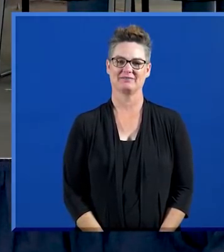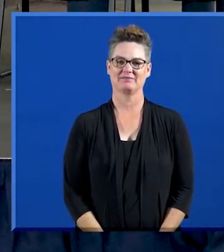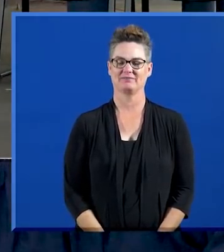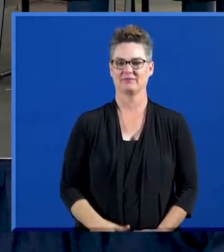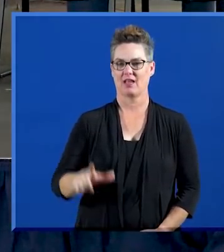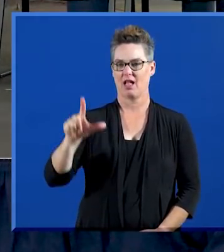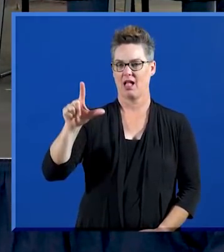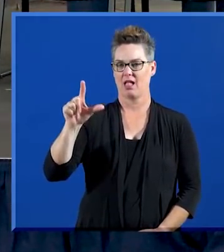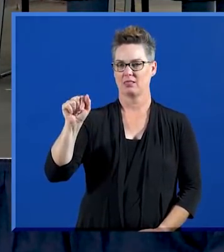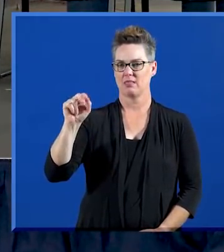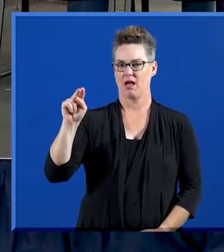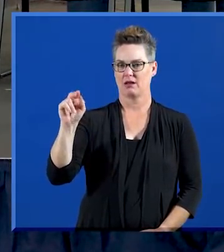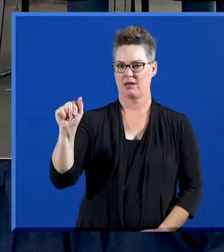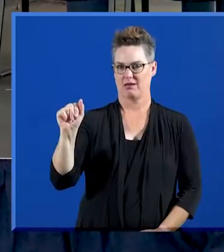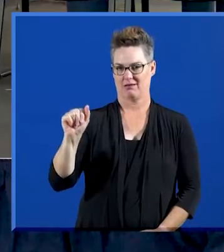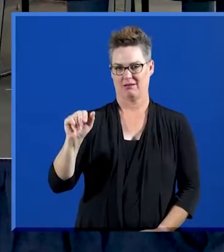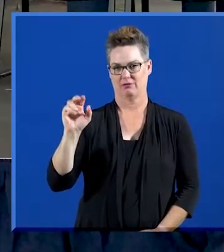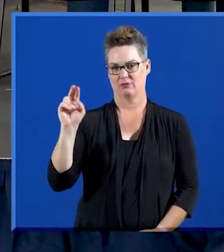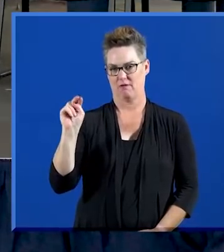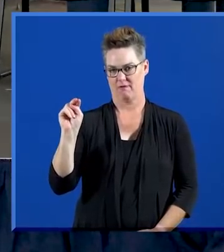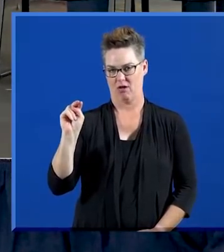Lana Noval.